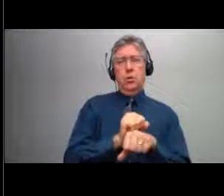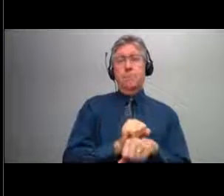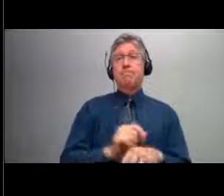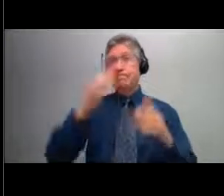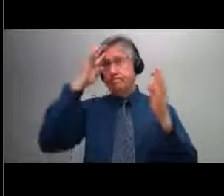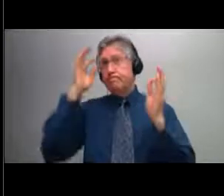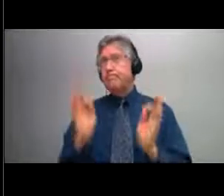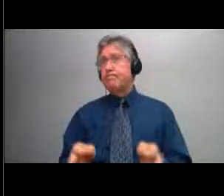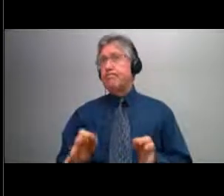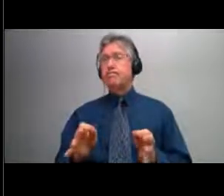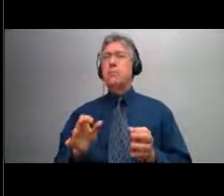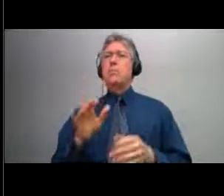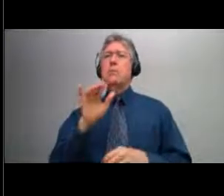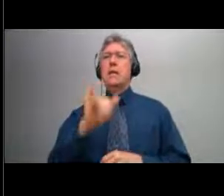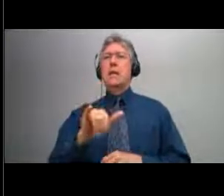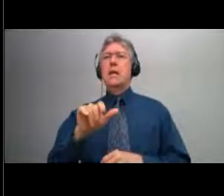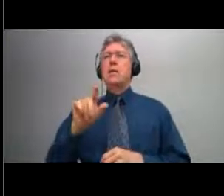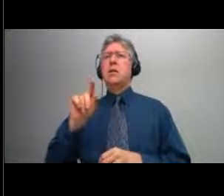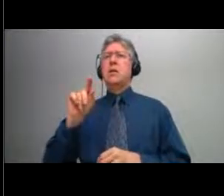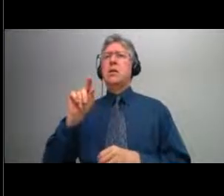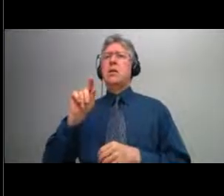the findings of the 27